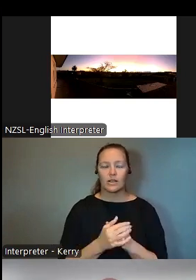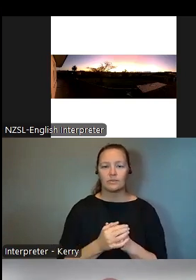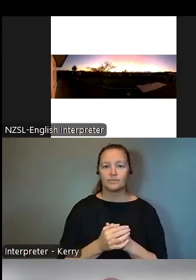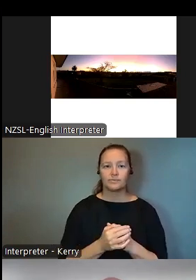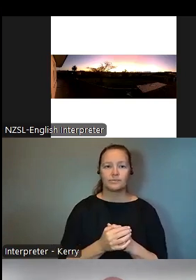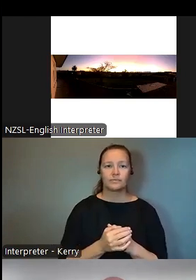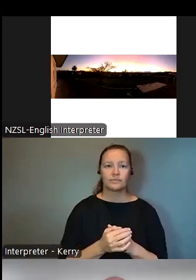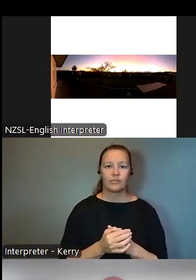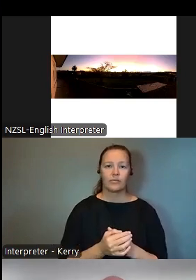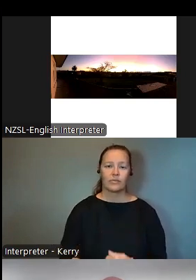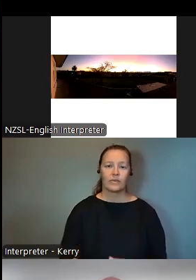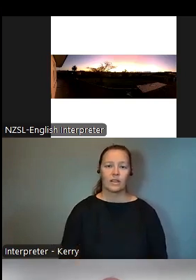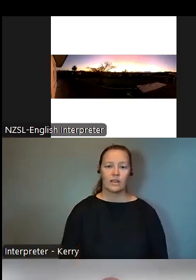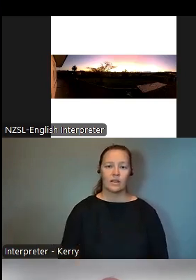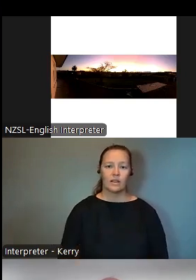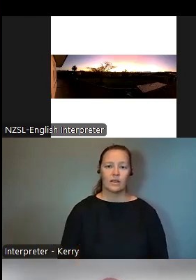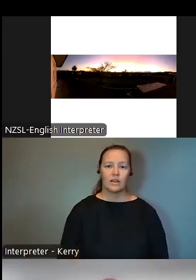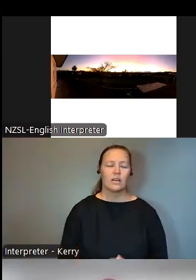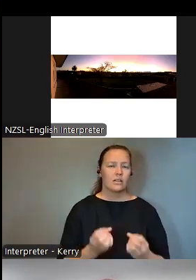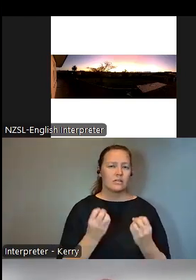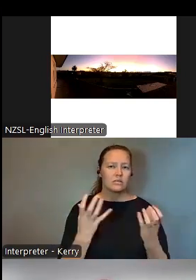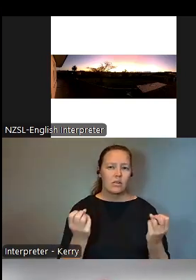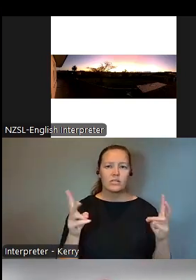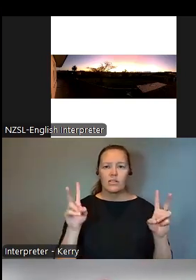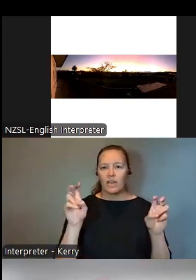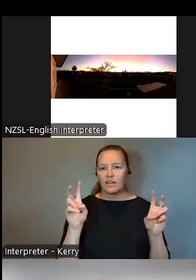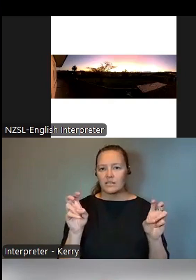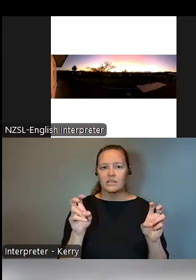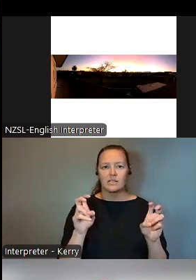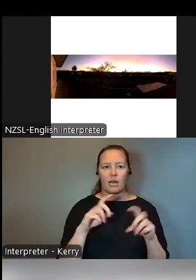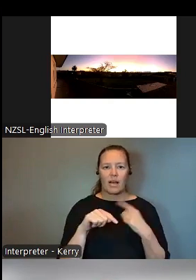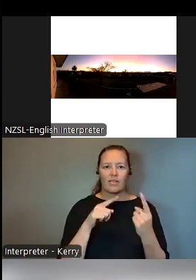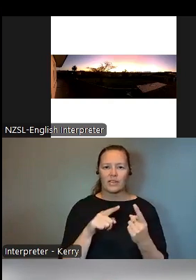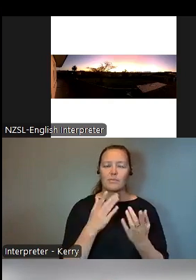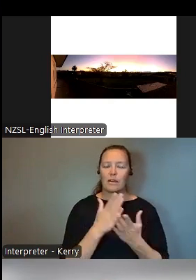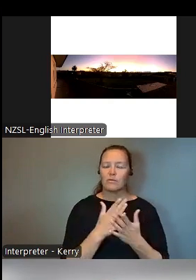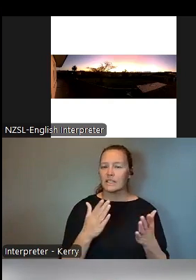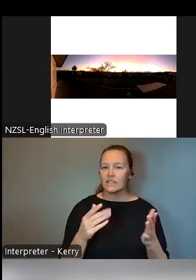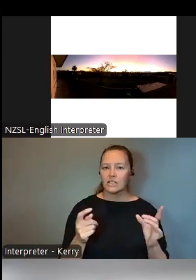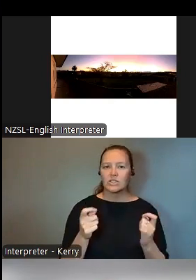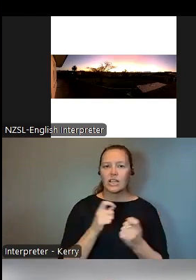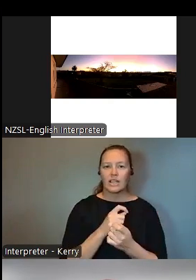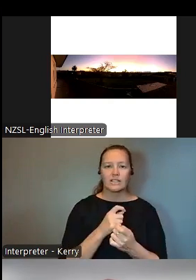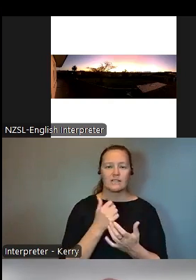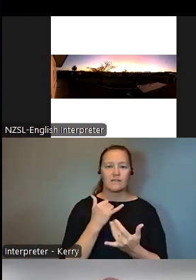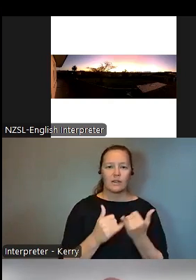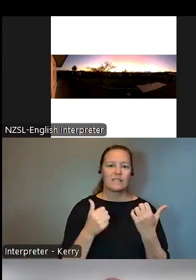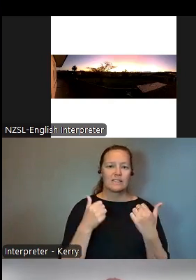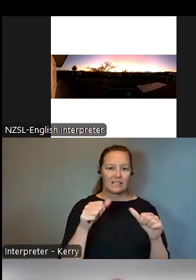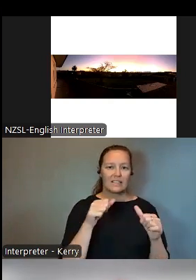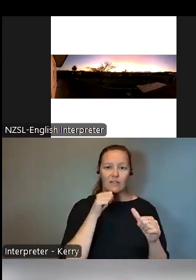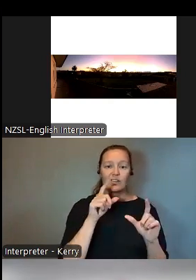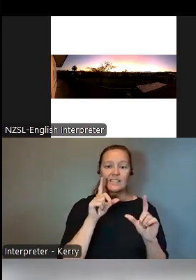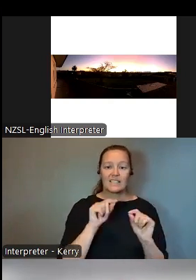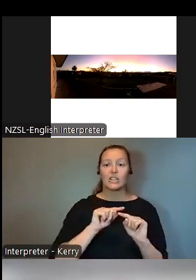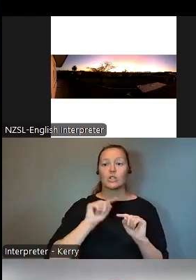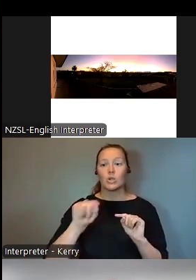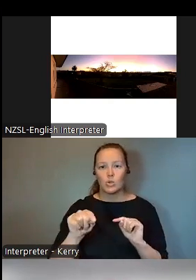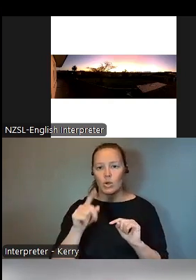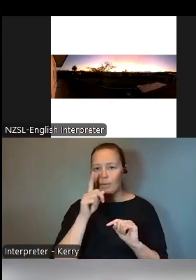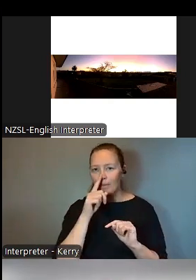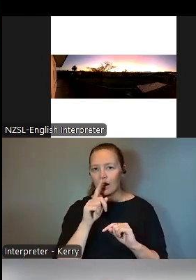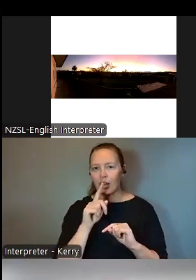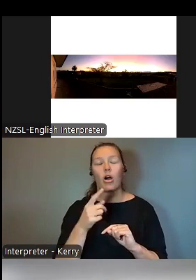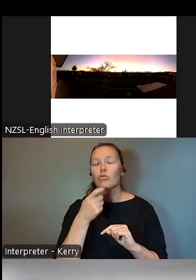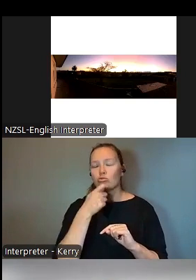sayings, you know, adages that are associated with this. Change is really successful when it's done to people. It should be done